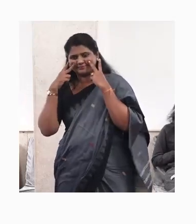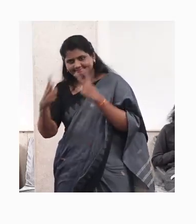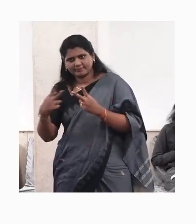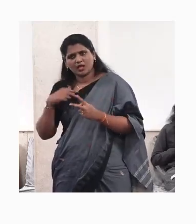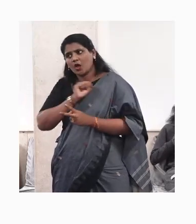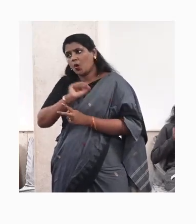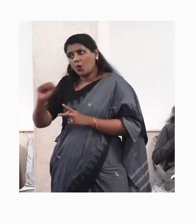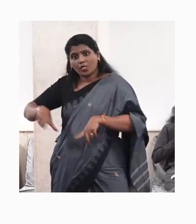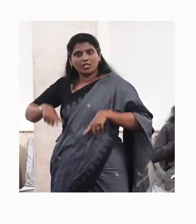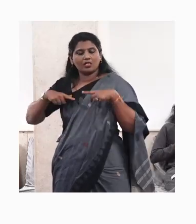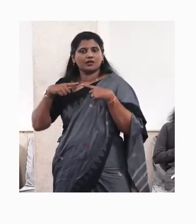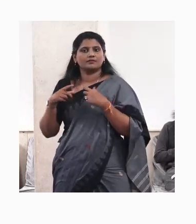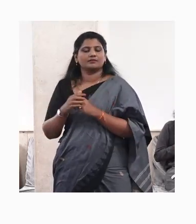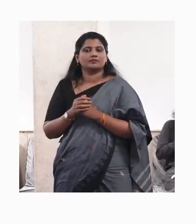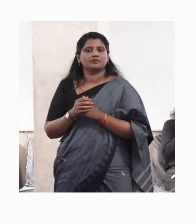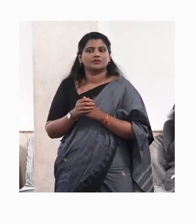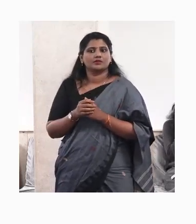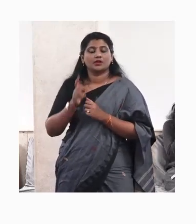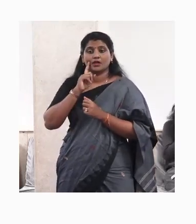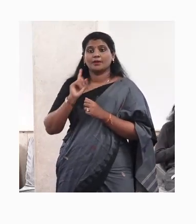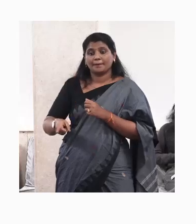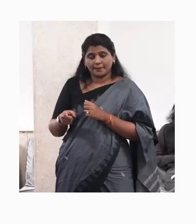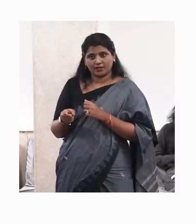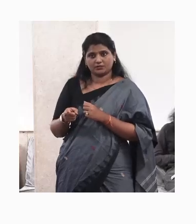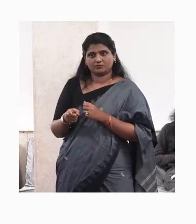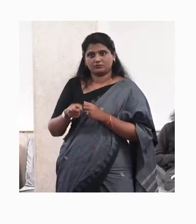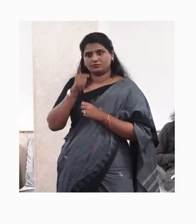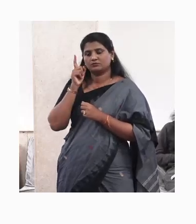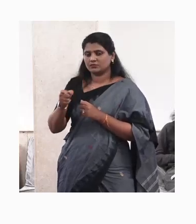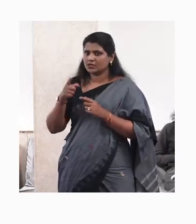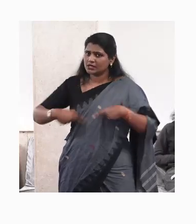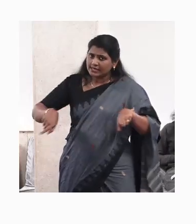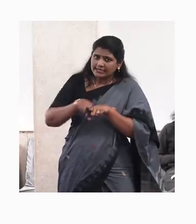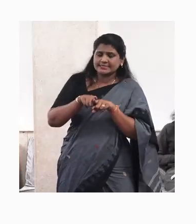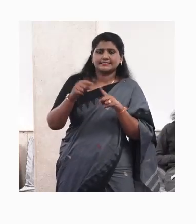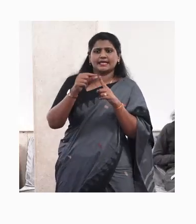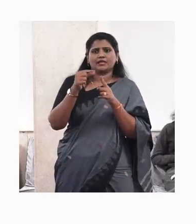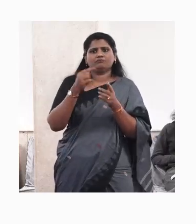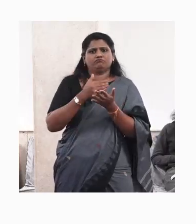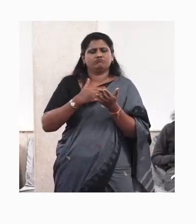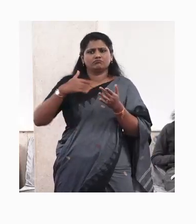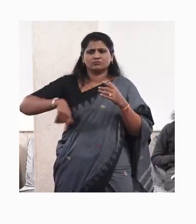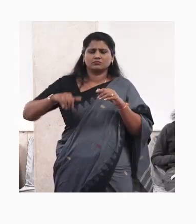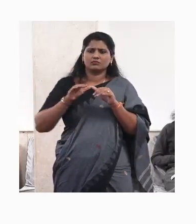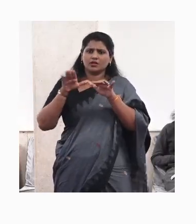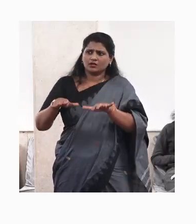own life. But if the same principles can be applied to people who